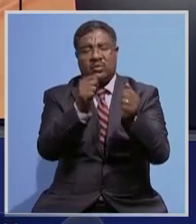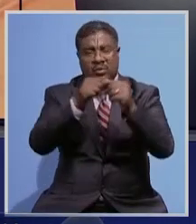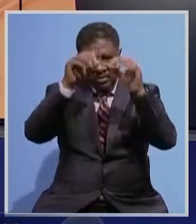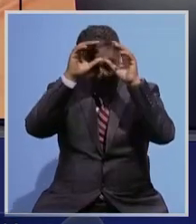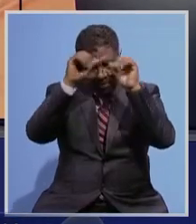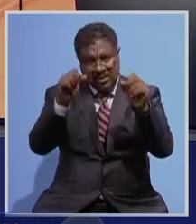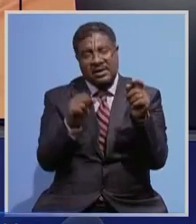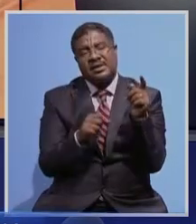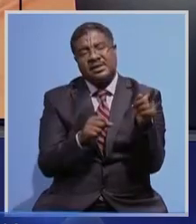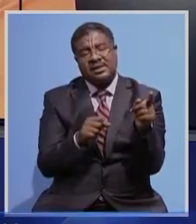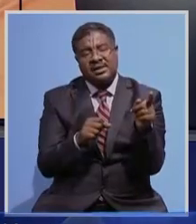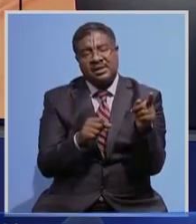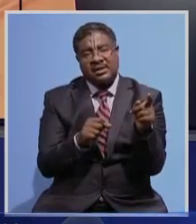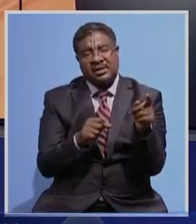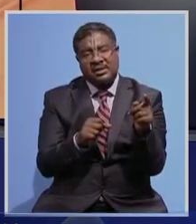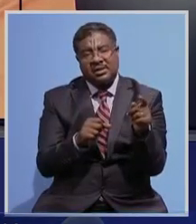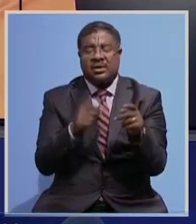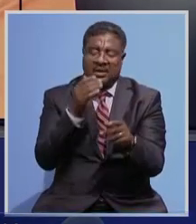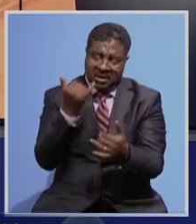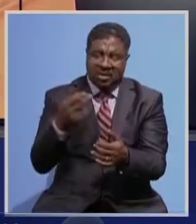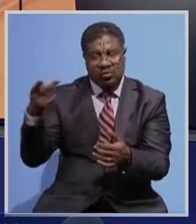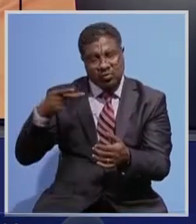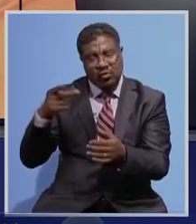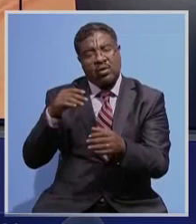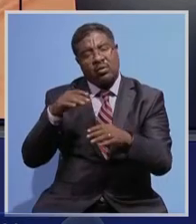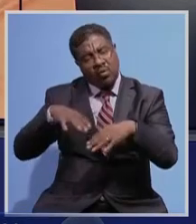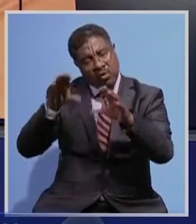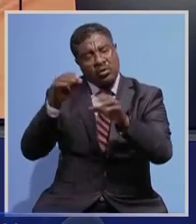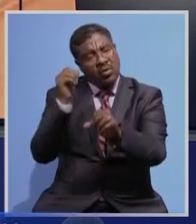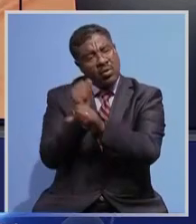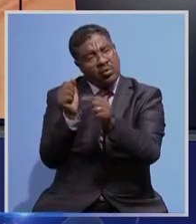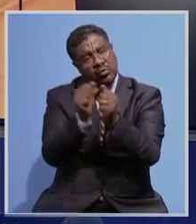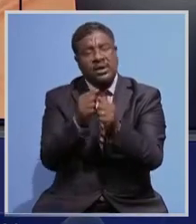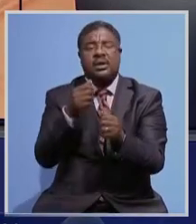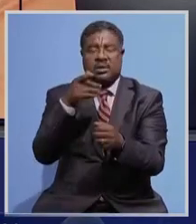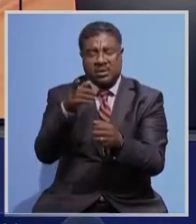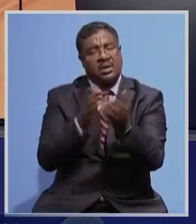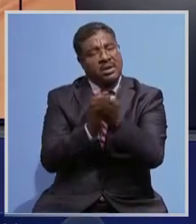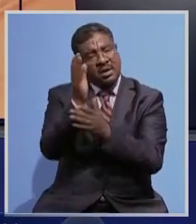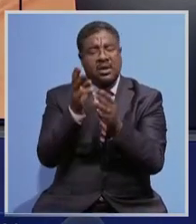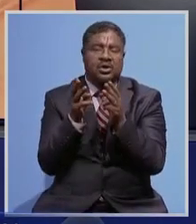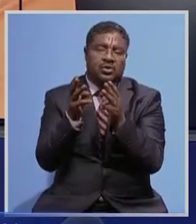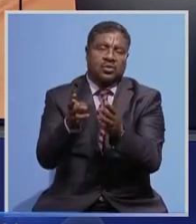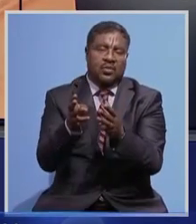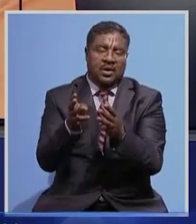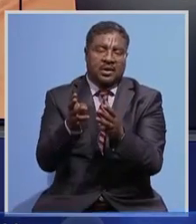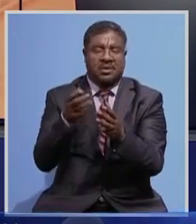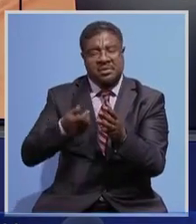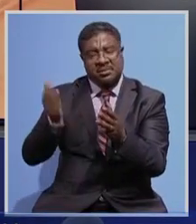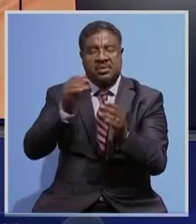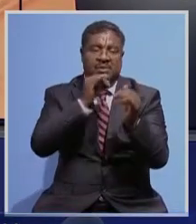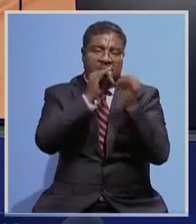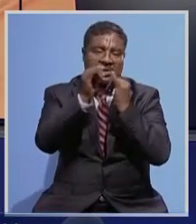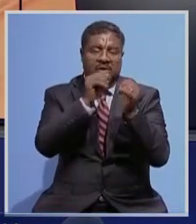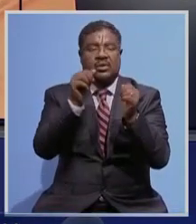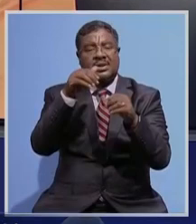come a long way and that it is just right for the two to continue sharing brotherly love. He was speaking in an interview with NBC News in